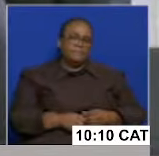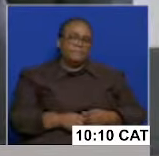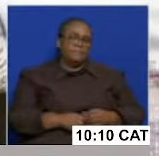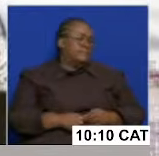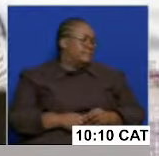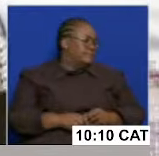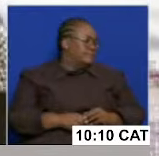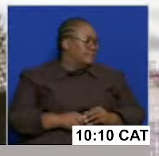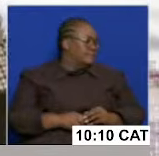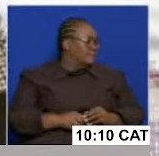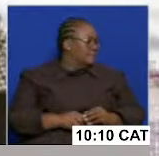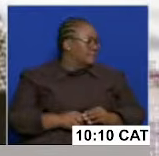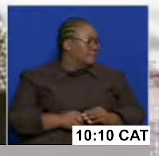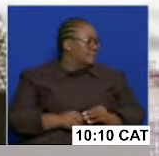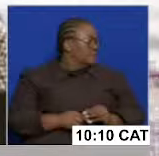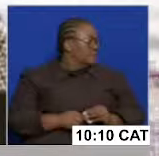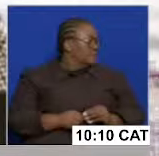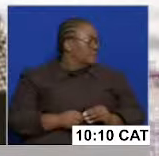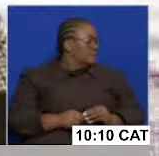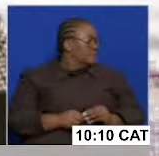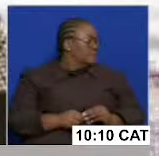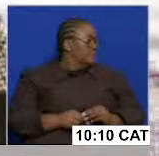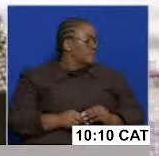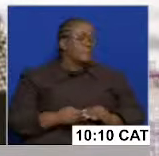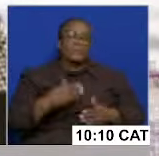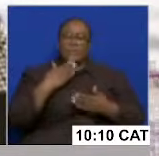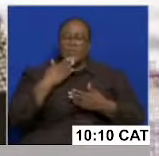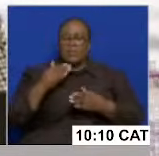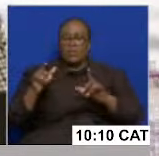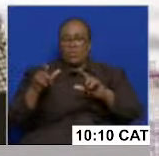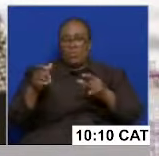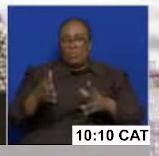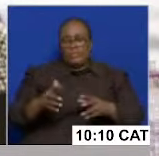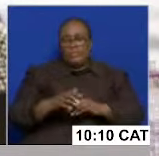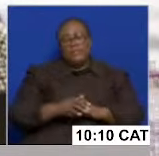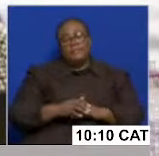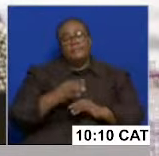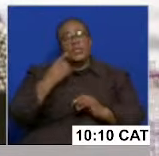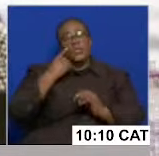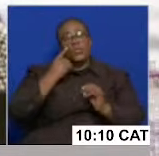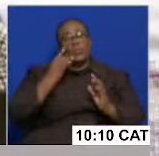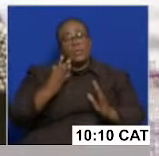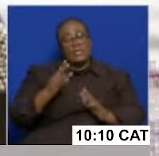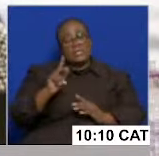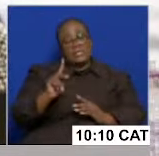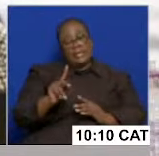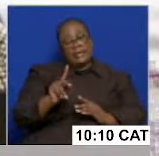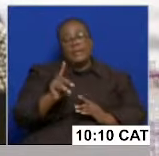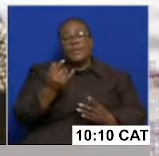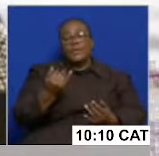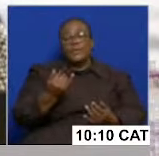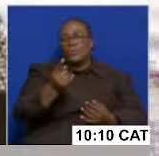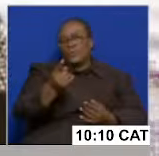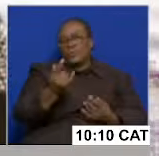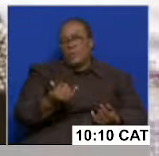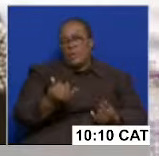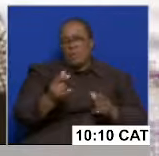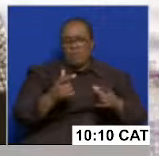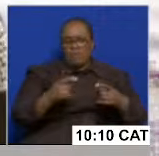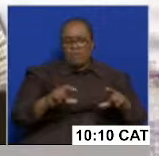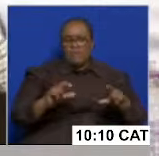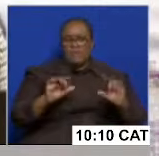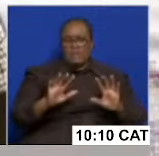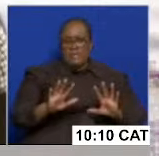you. Thank you, Commissioner. Witness K, you are now at paragraph 10 on page 3.